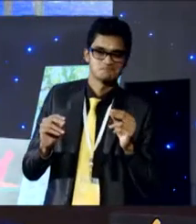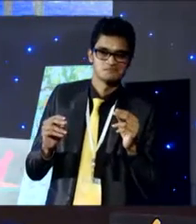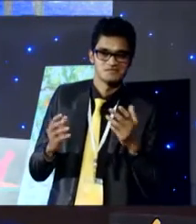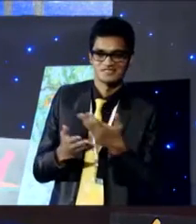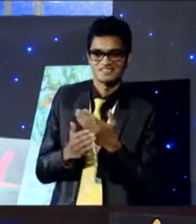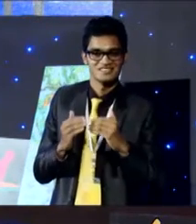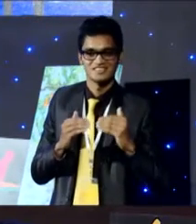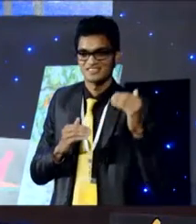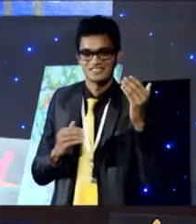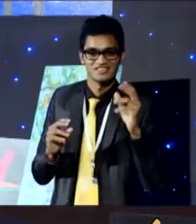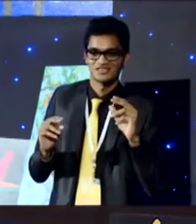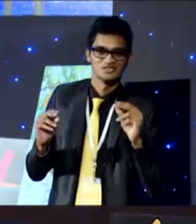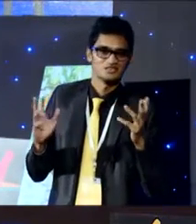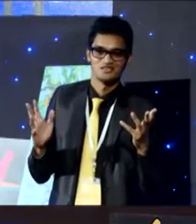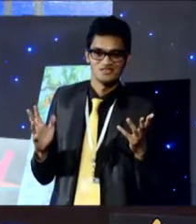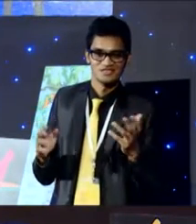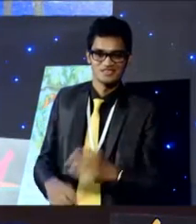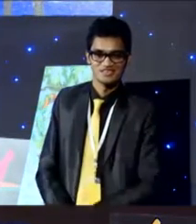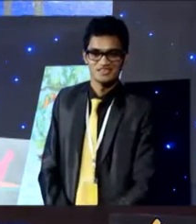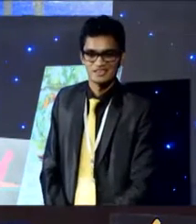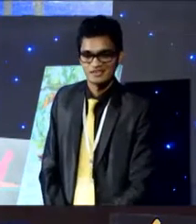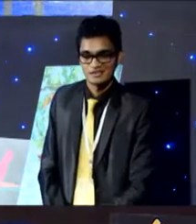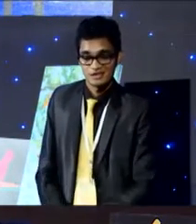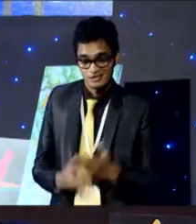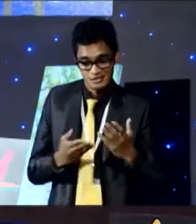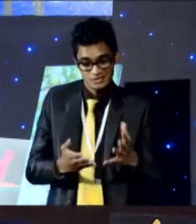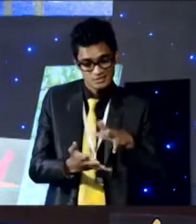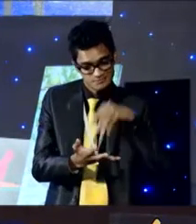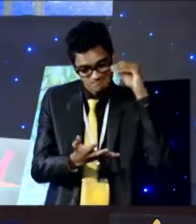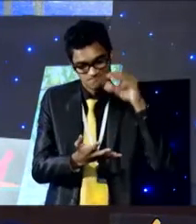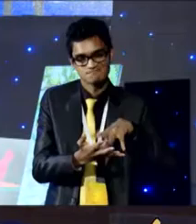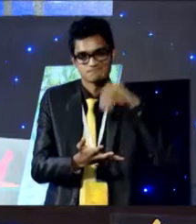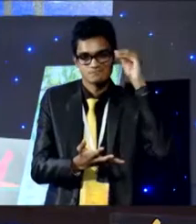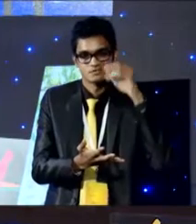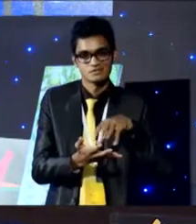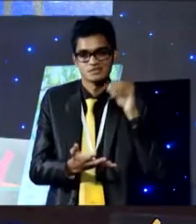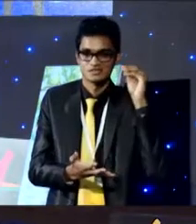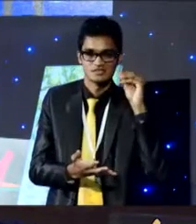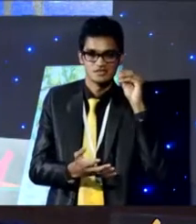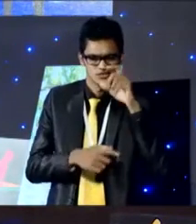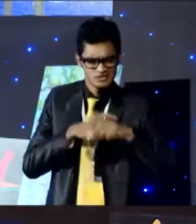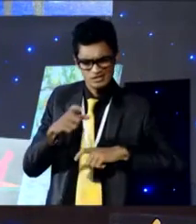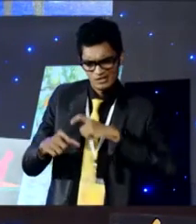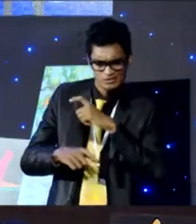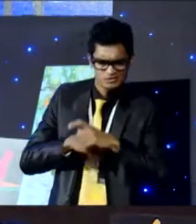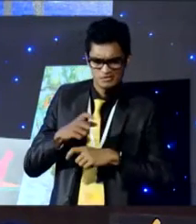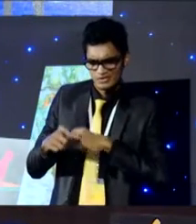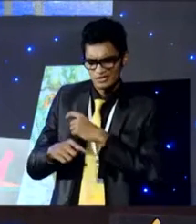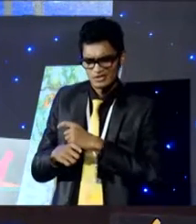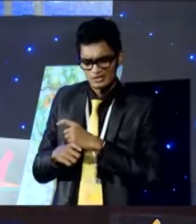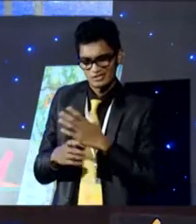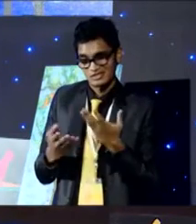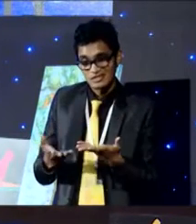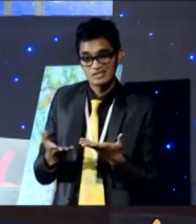rupees, it can be counted in blessings. And blessings is the biggest thing that a corporate looks, because corporates are only pursue ways to make